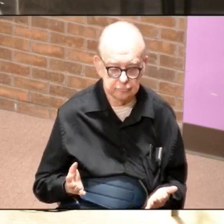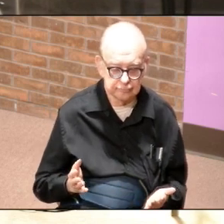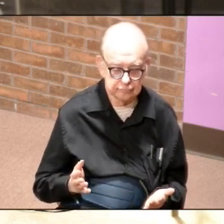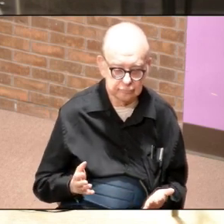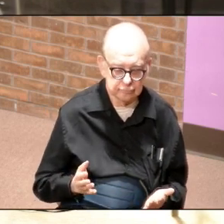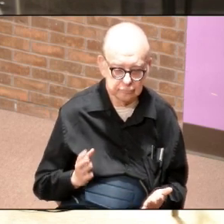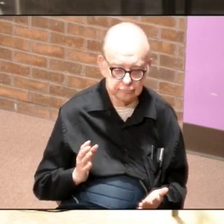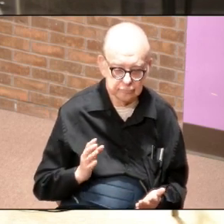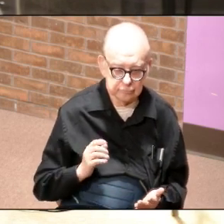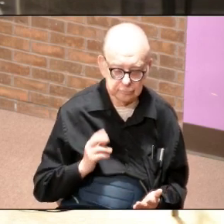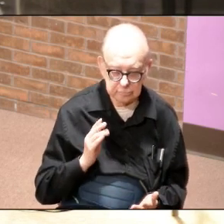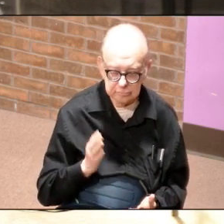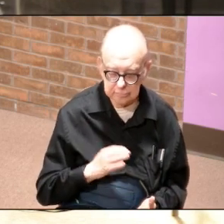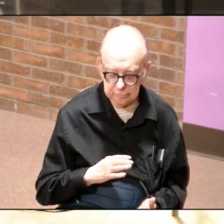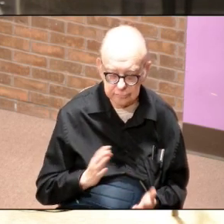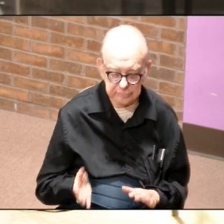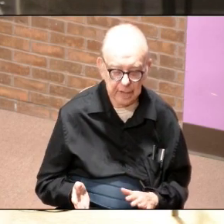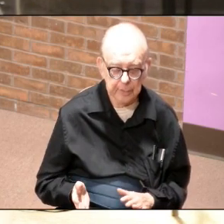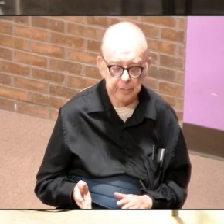no more death.